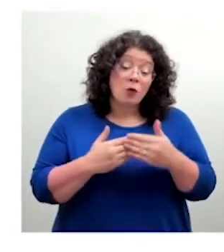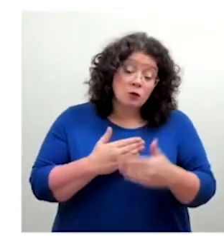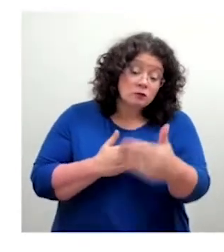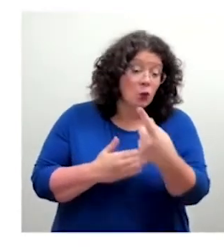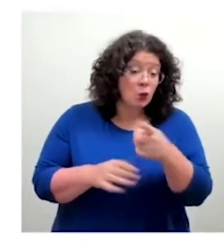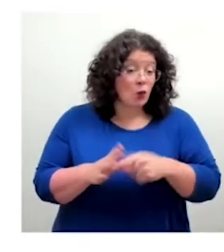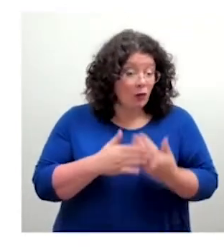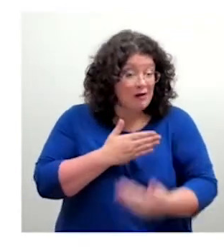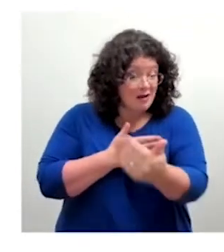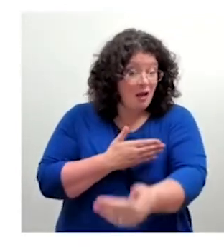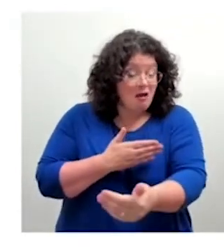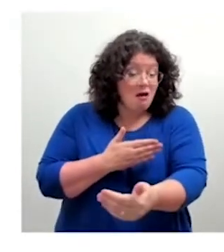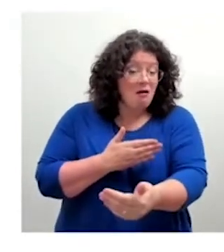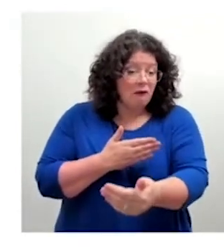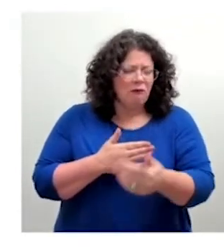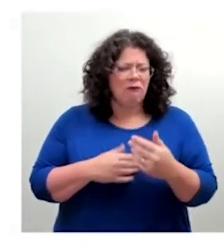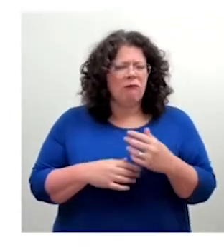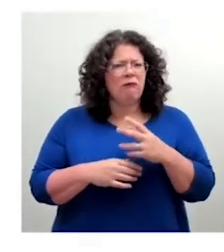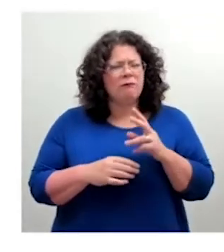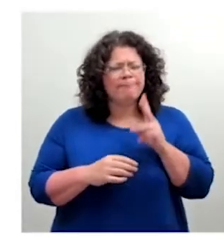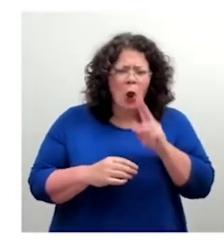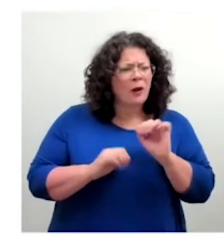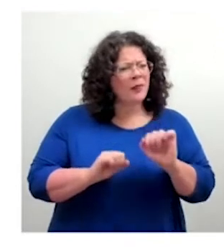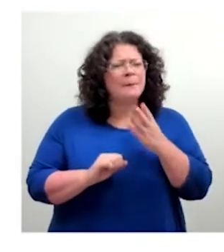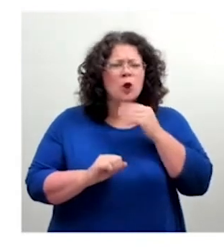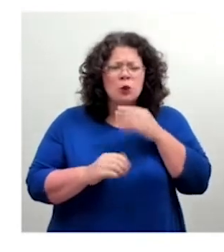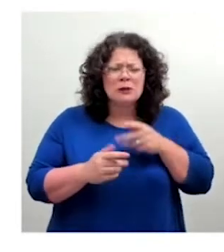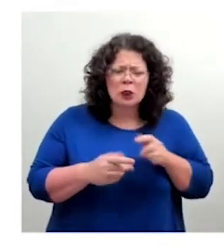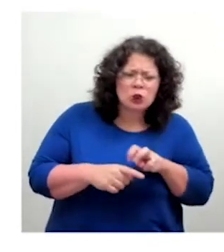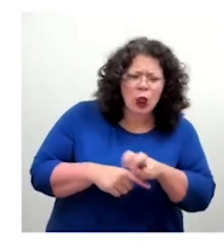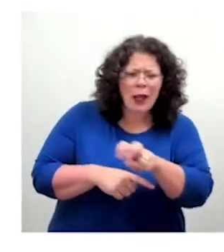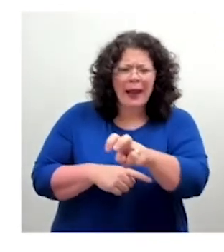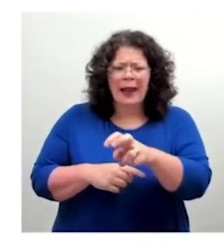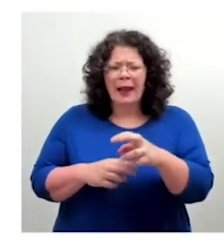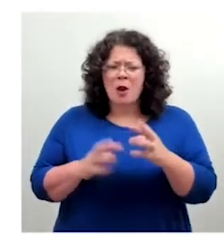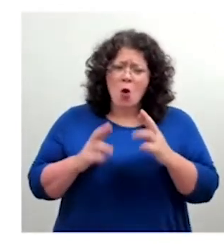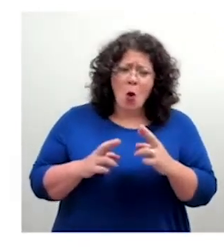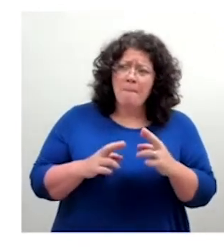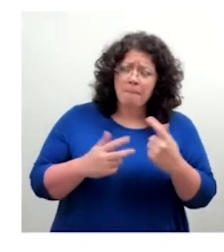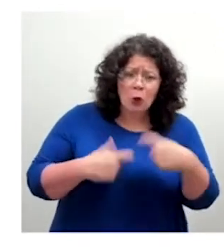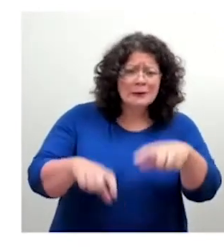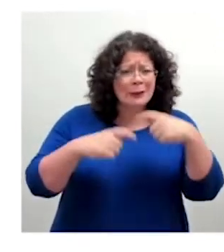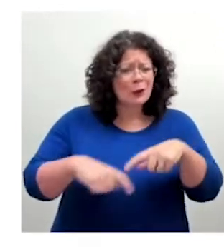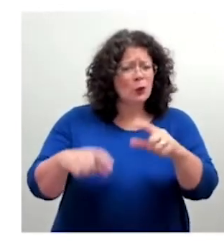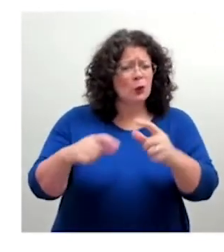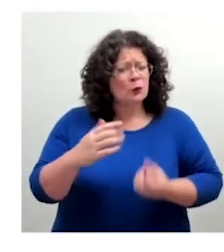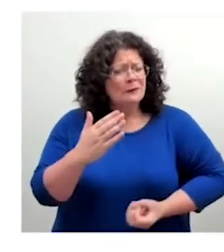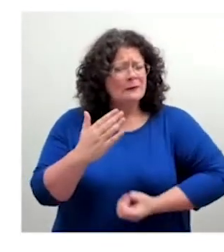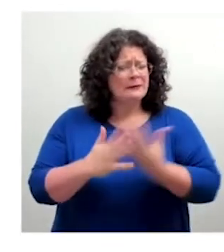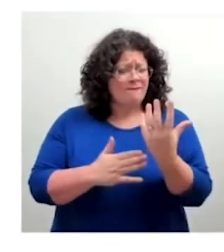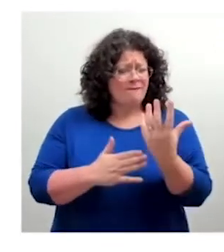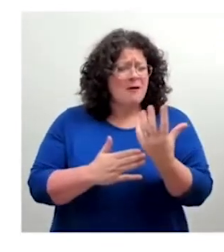developing the iPlayer controls, you know, that we're looking at platforms as well, which are underserved certainly